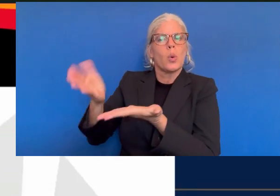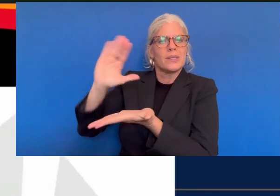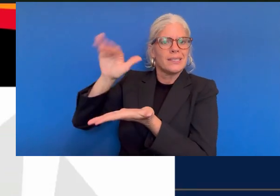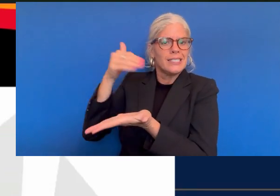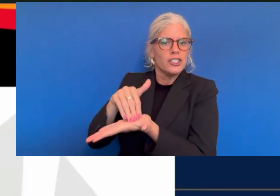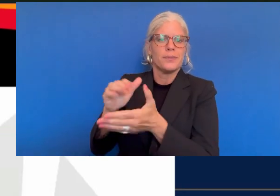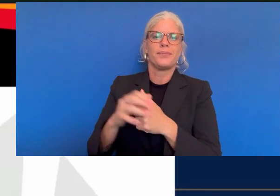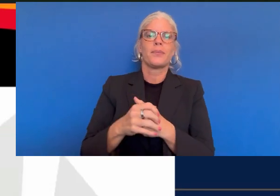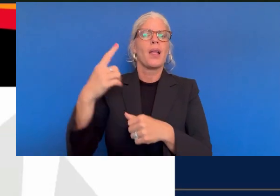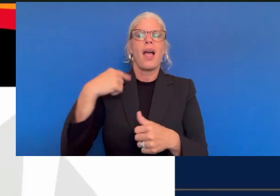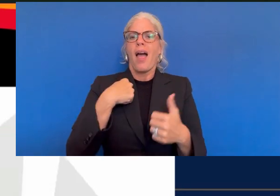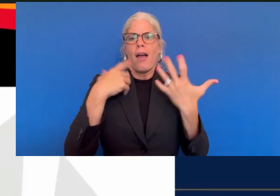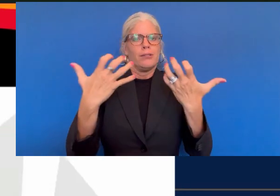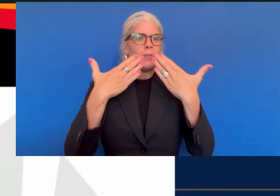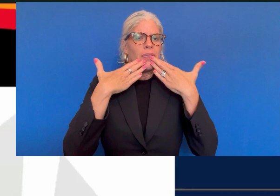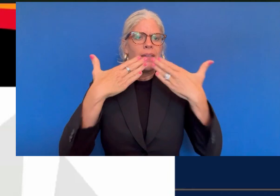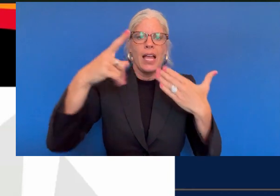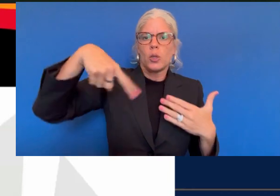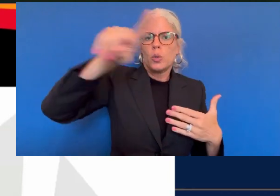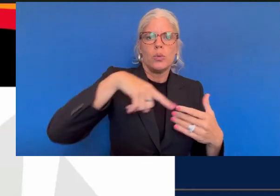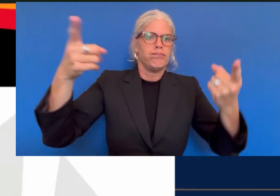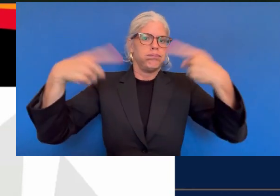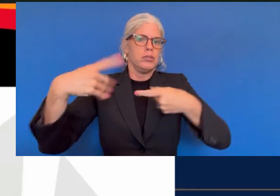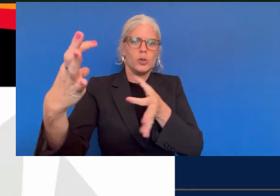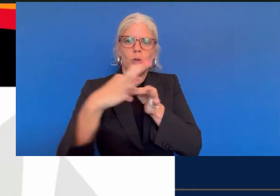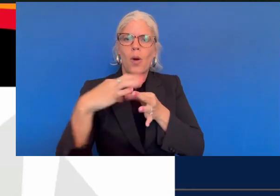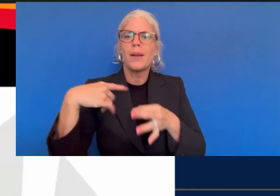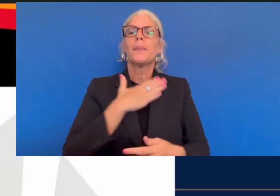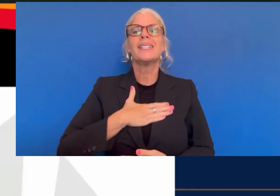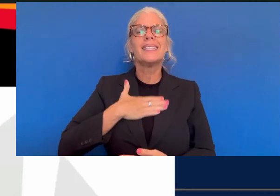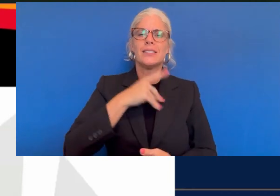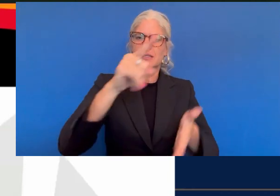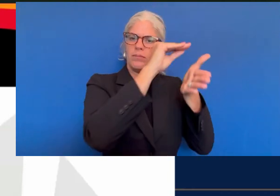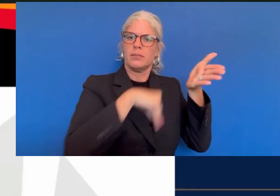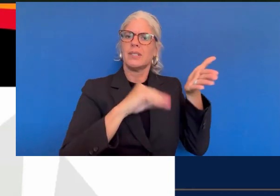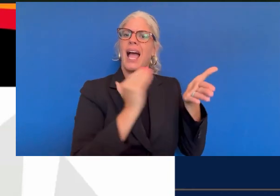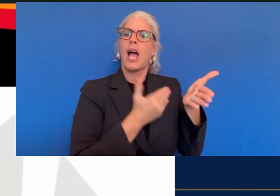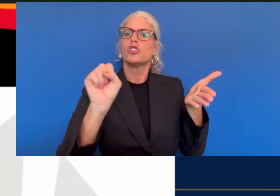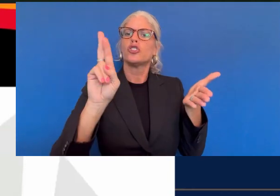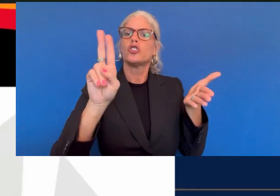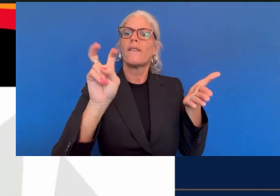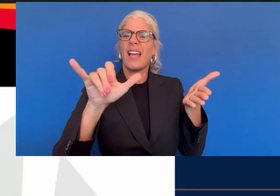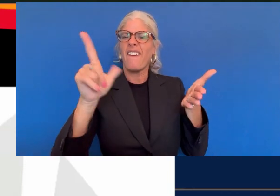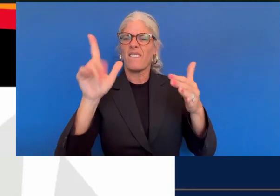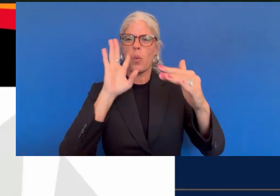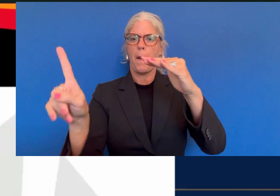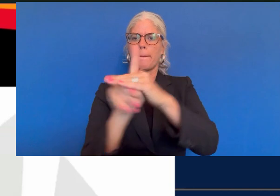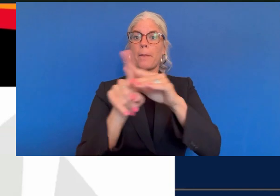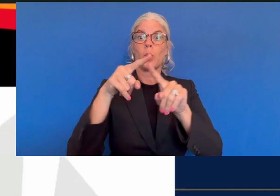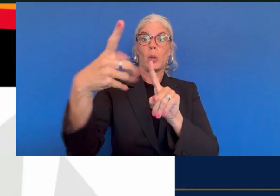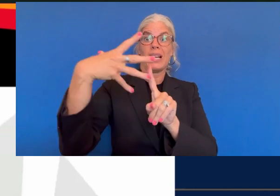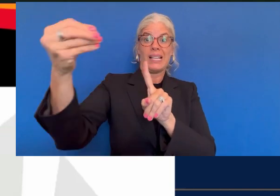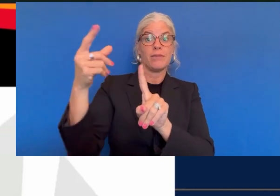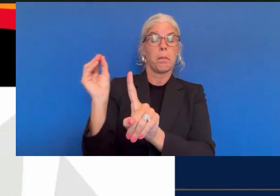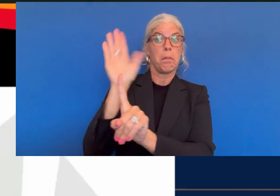other external organizations as well. So I just want to thank you all again for joining us today. And please take our